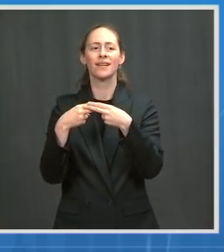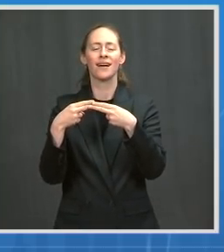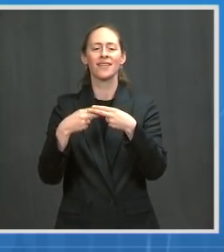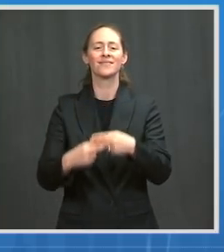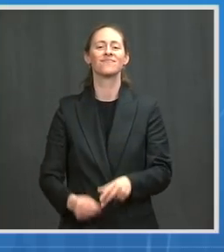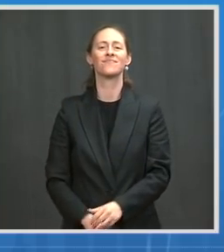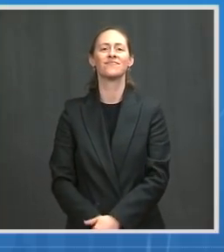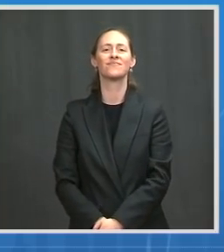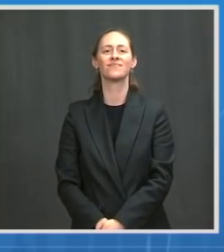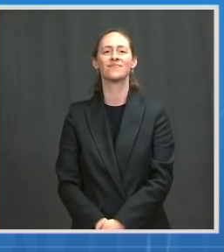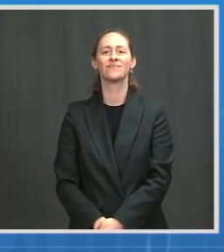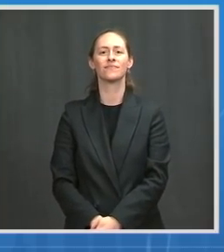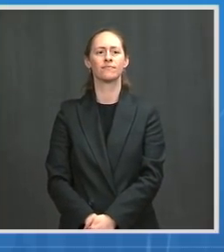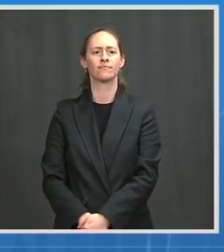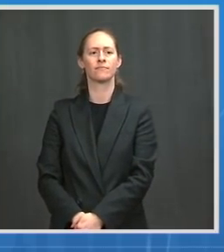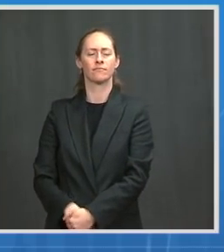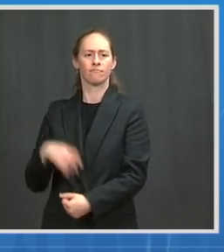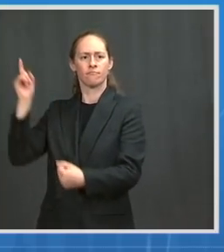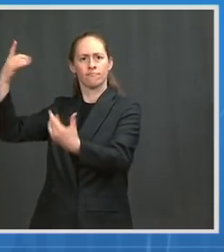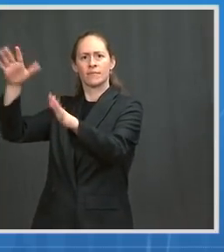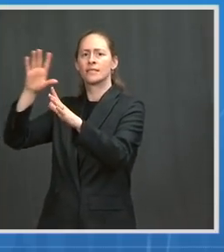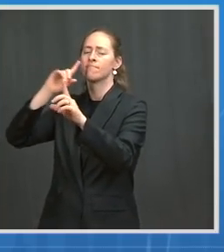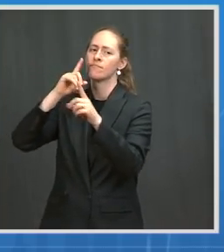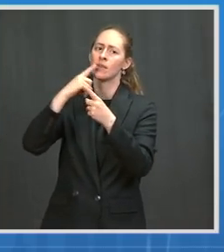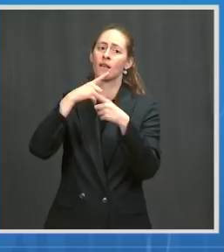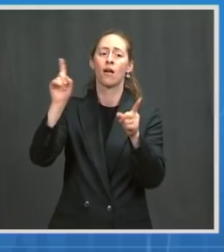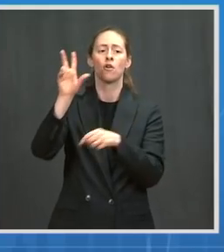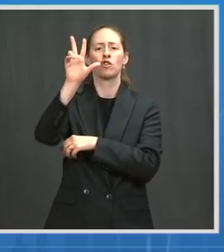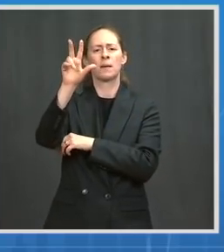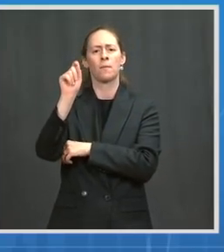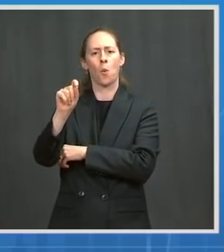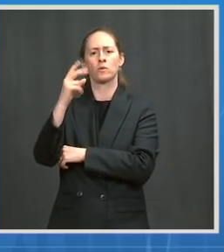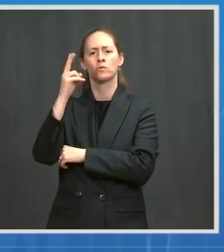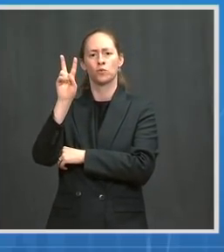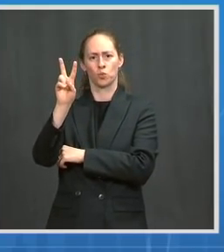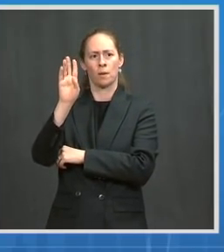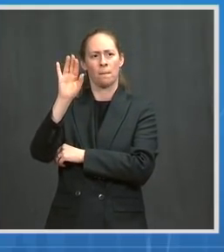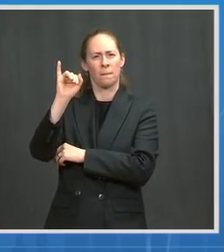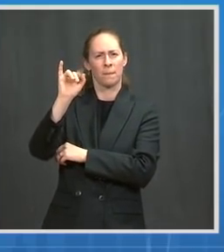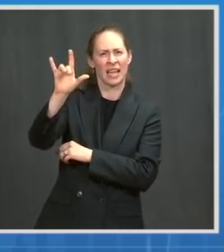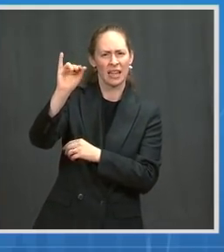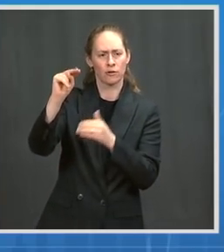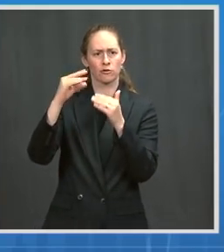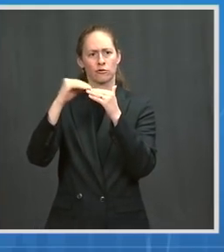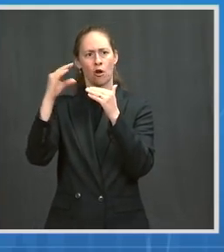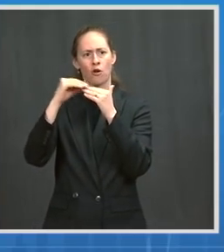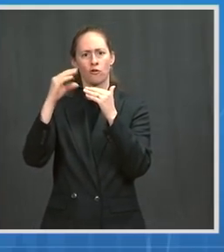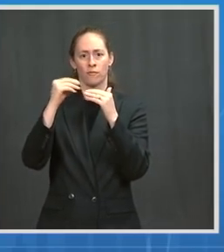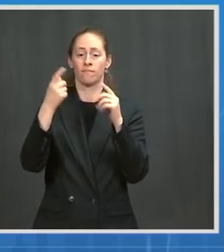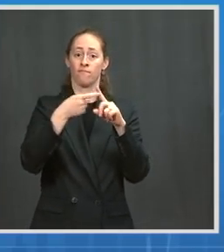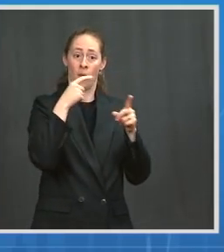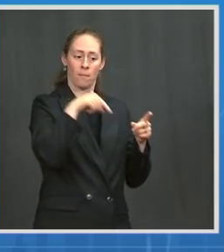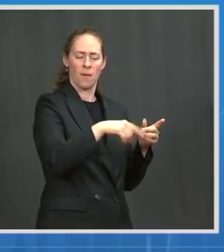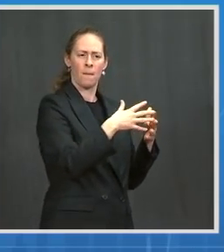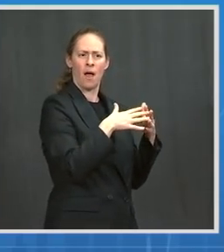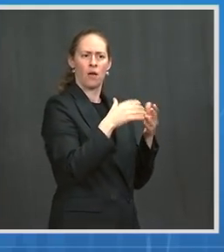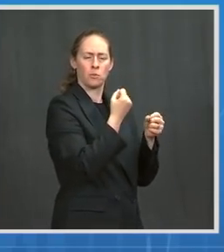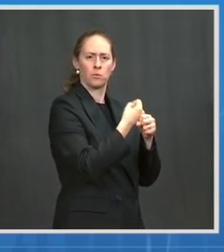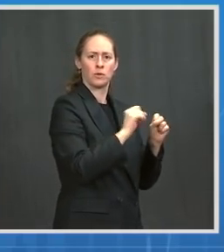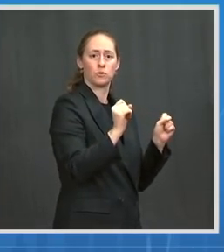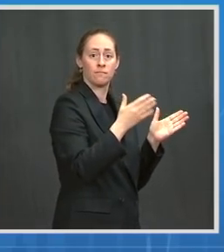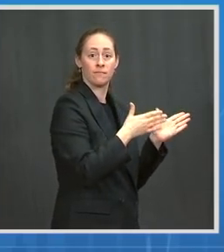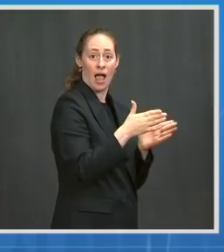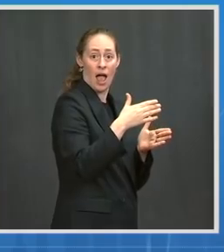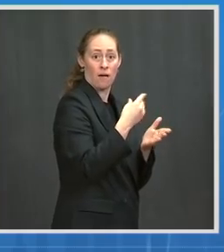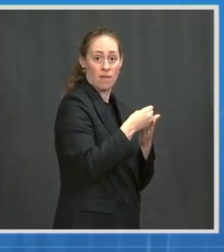administration announced their investment of $3.2 billion from the American Rescue Plan as part of